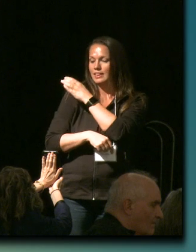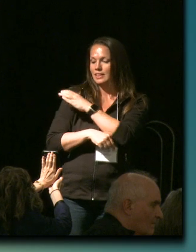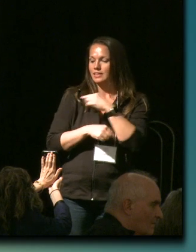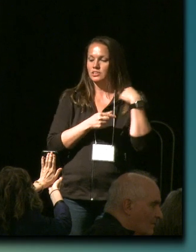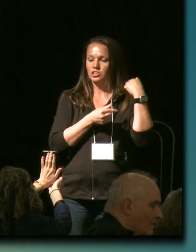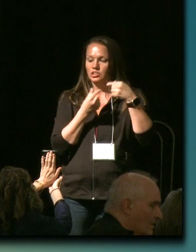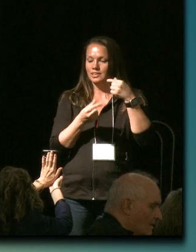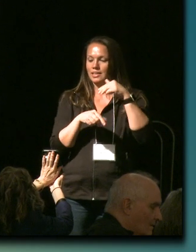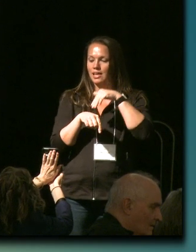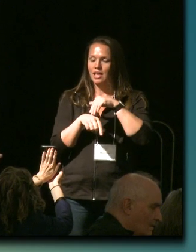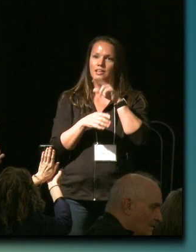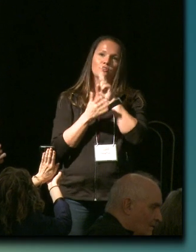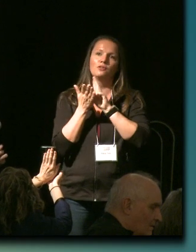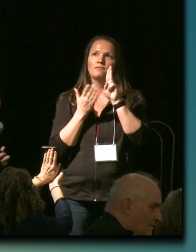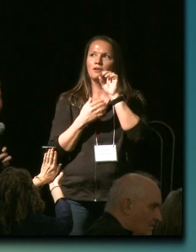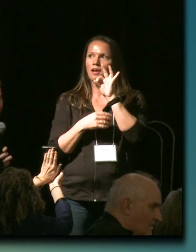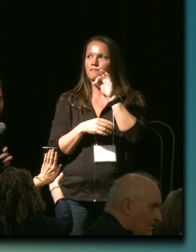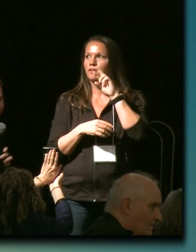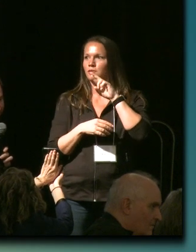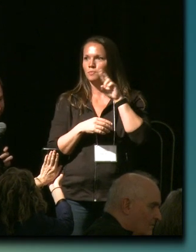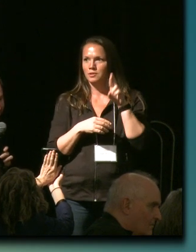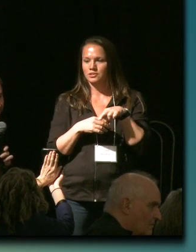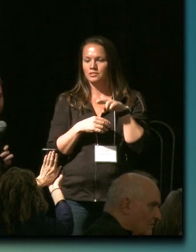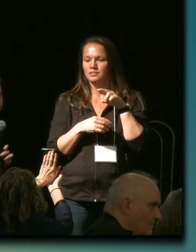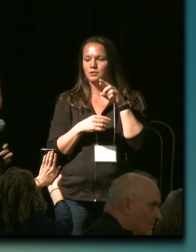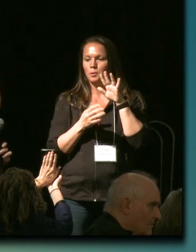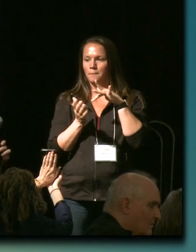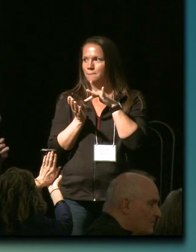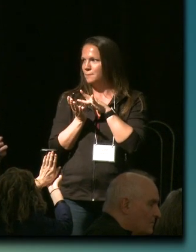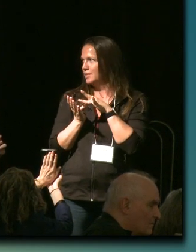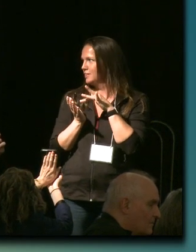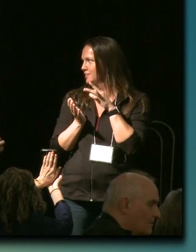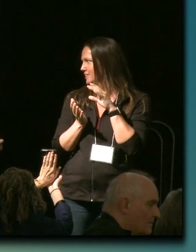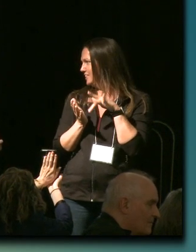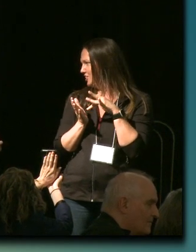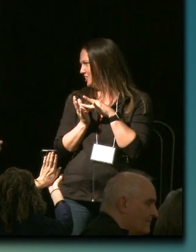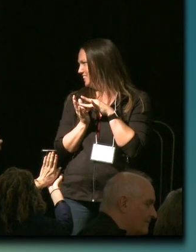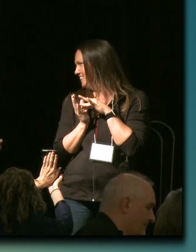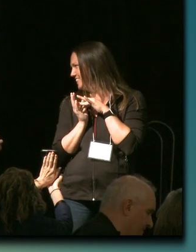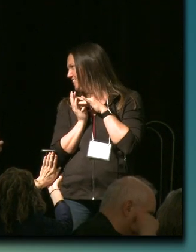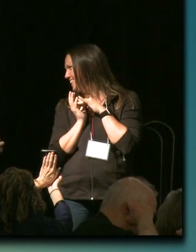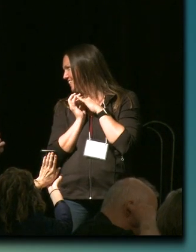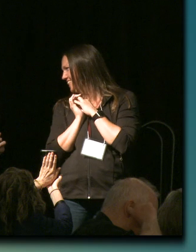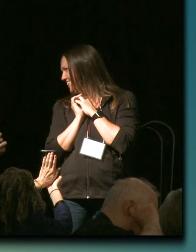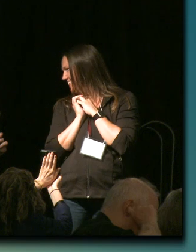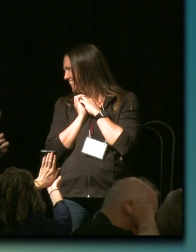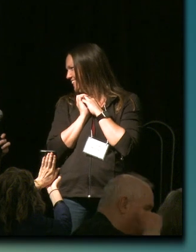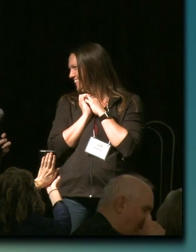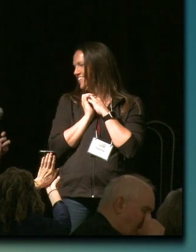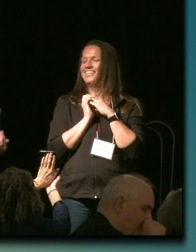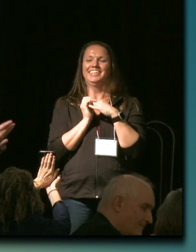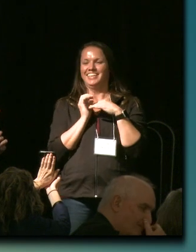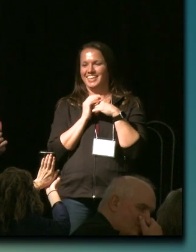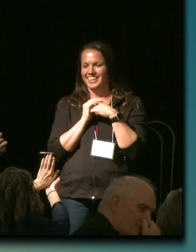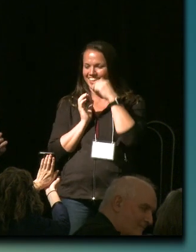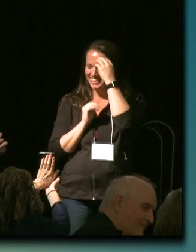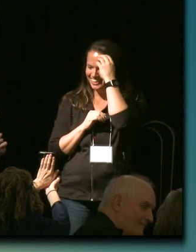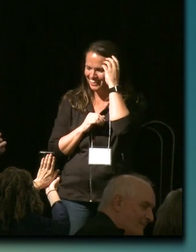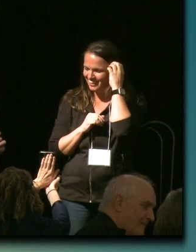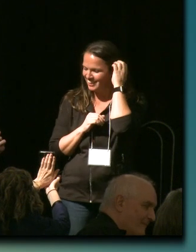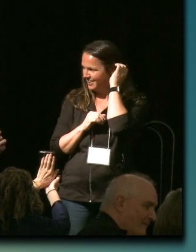sorry, I'm just gonna make this a little bit easier. Chief of pediatric ophthalmology and ocular genetics, and the chief